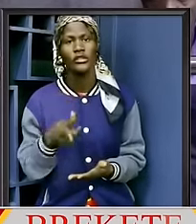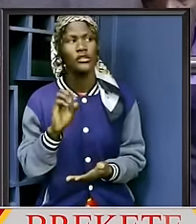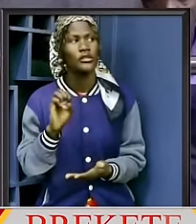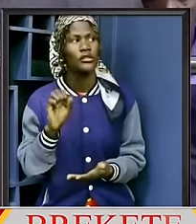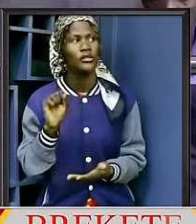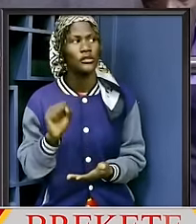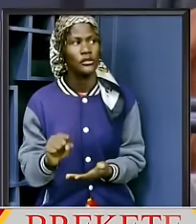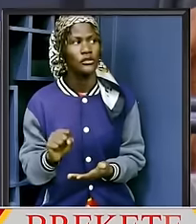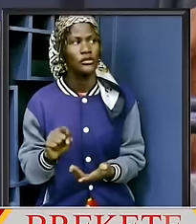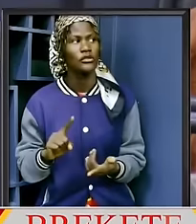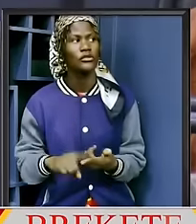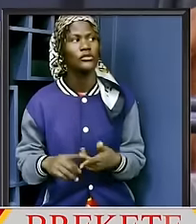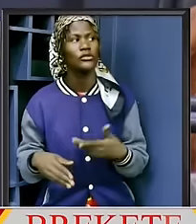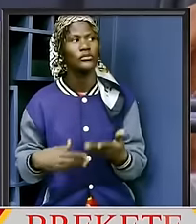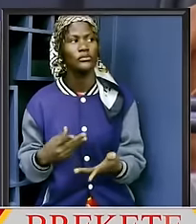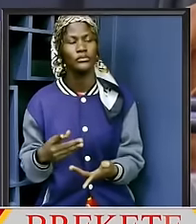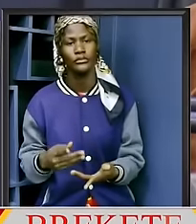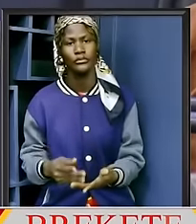on. Yes, our